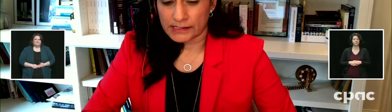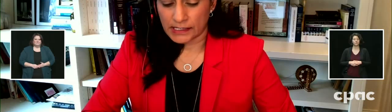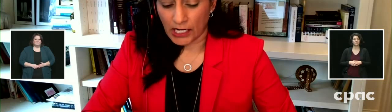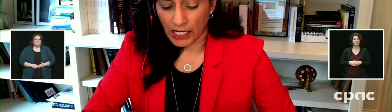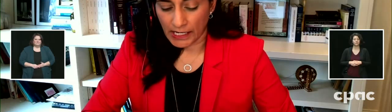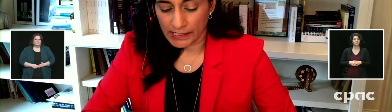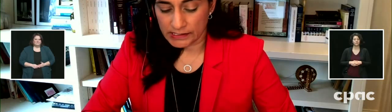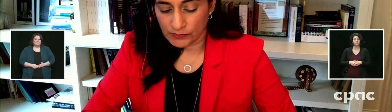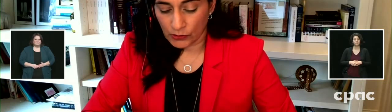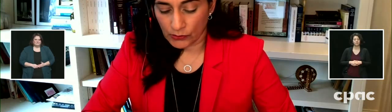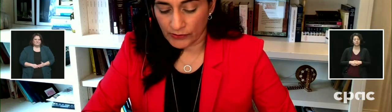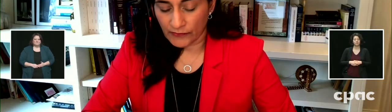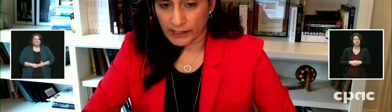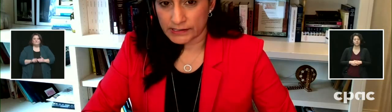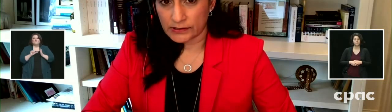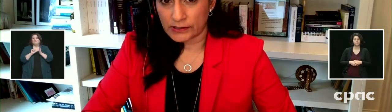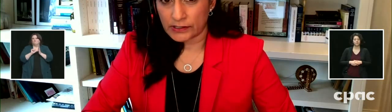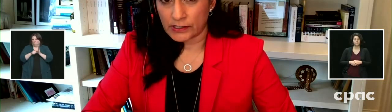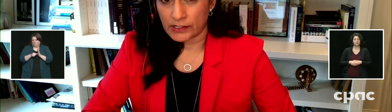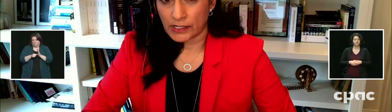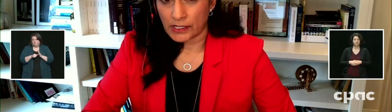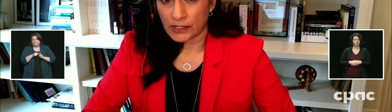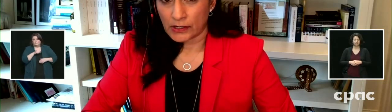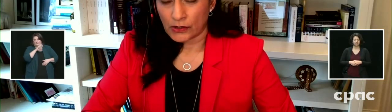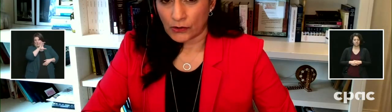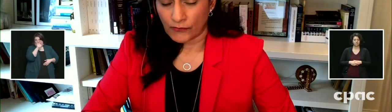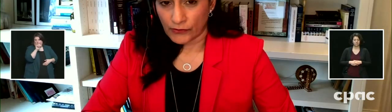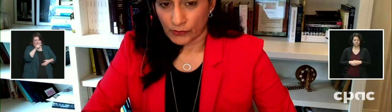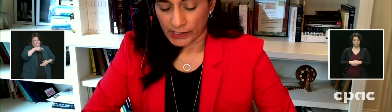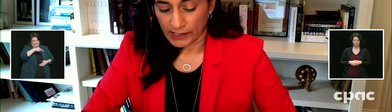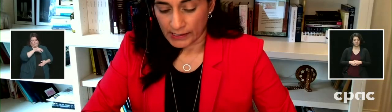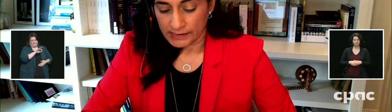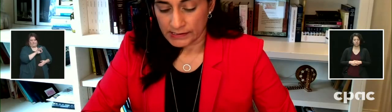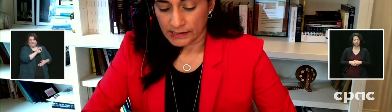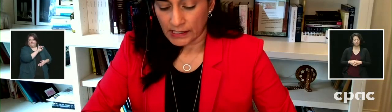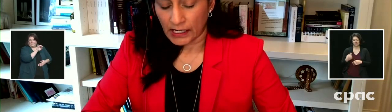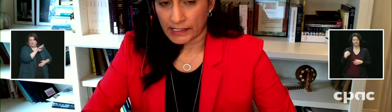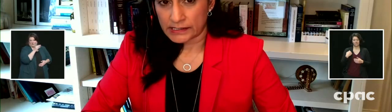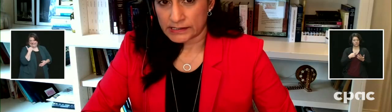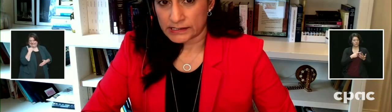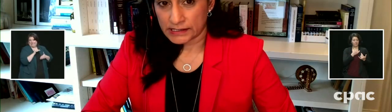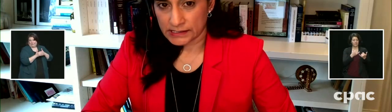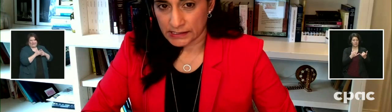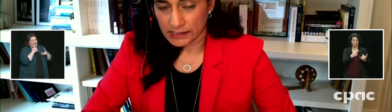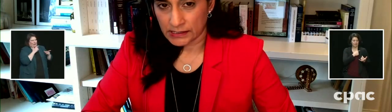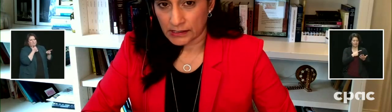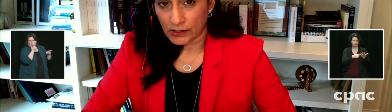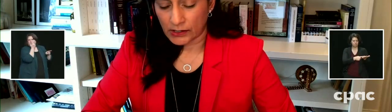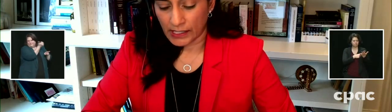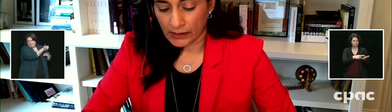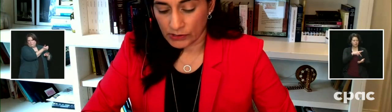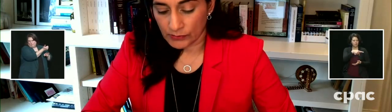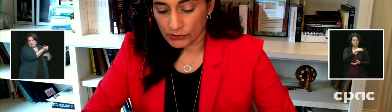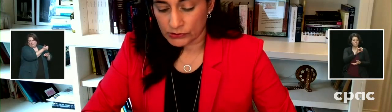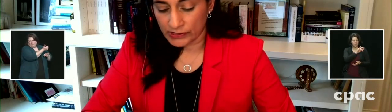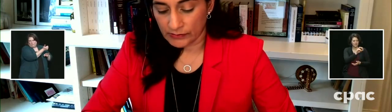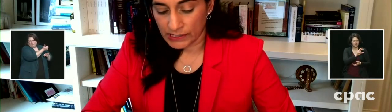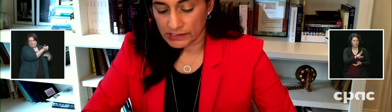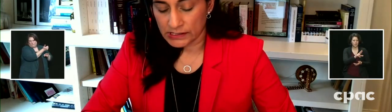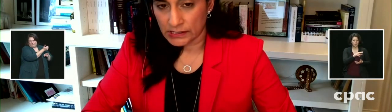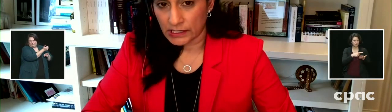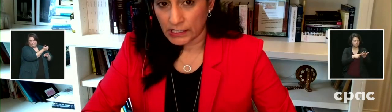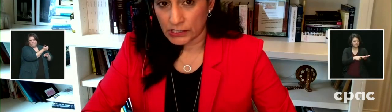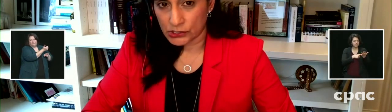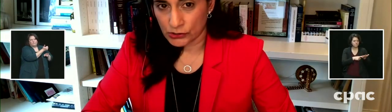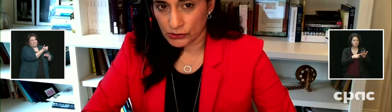that I spoke with Pfizer over the weekend. I insisted on equitable